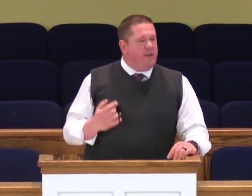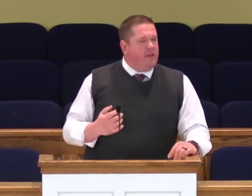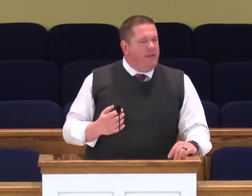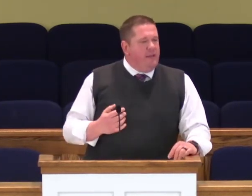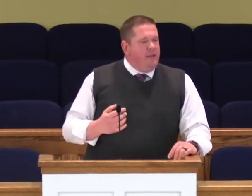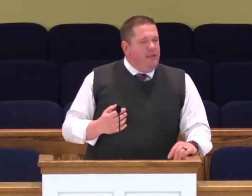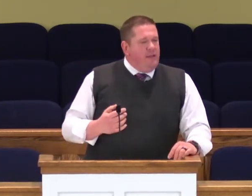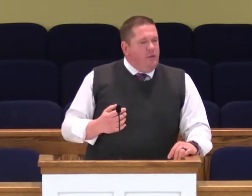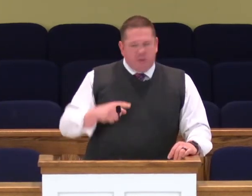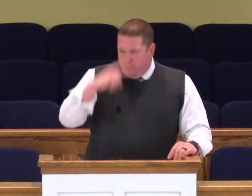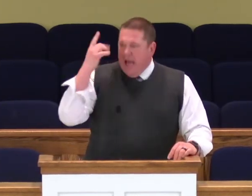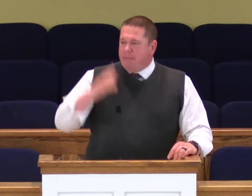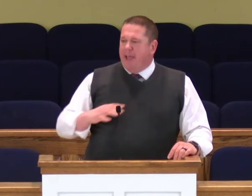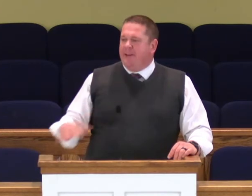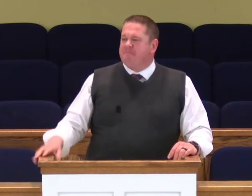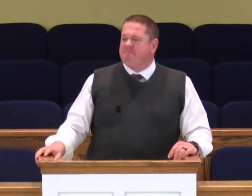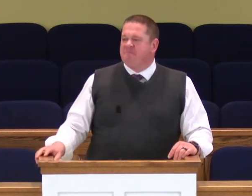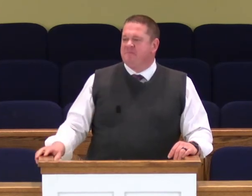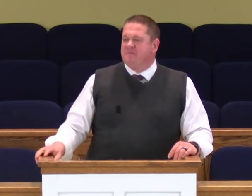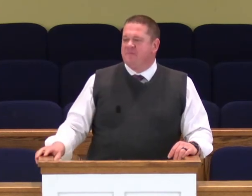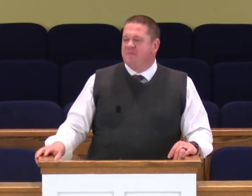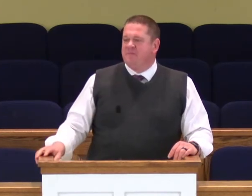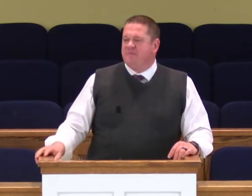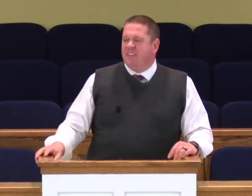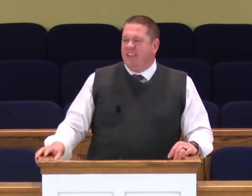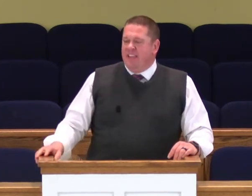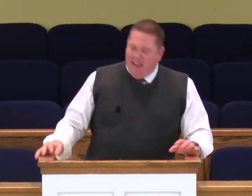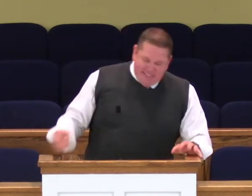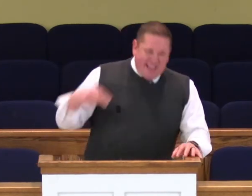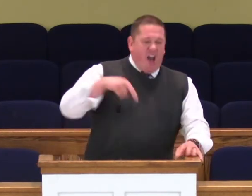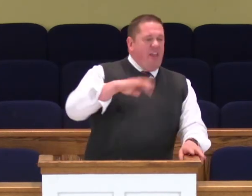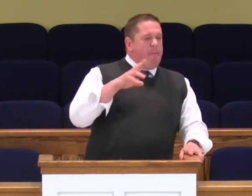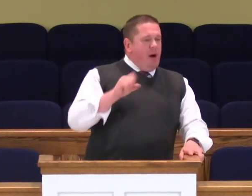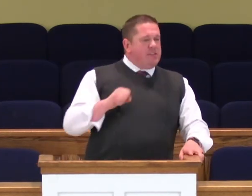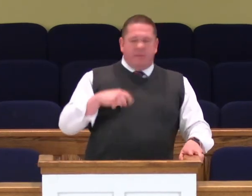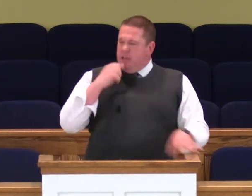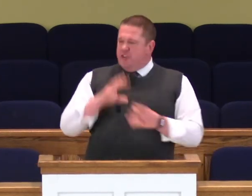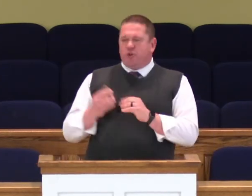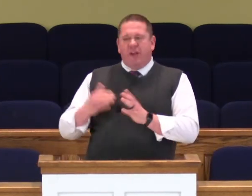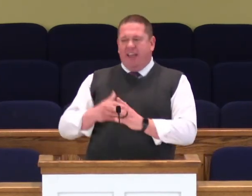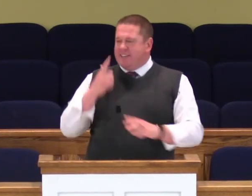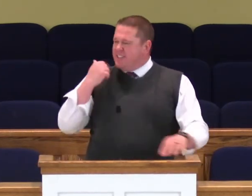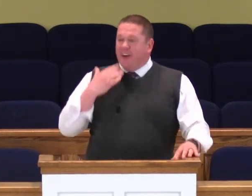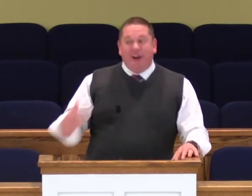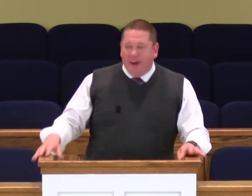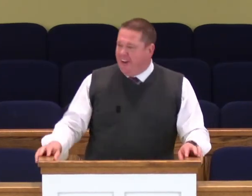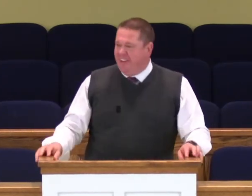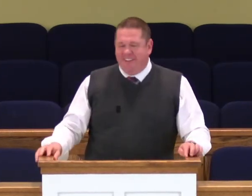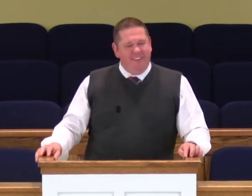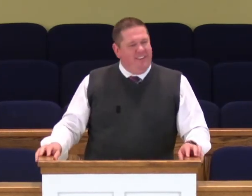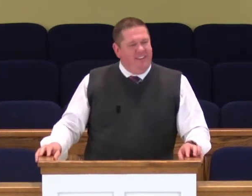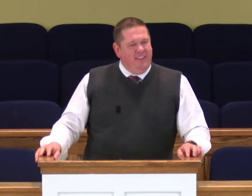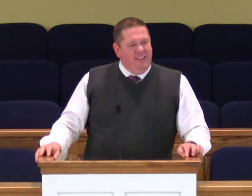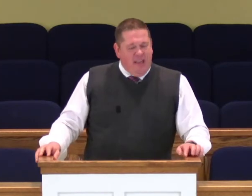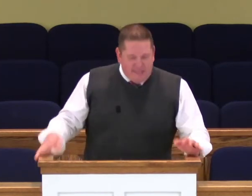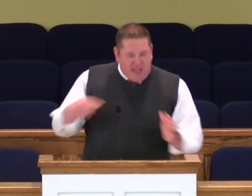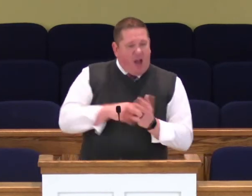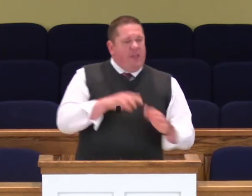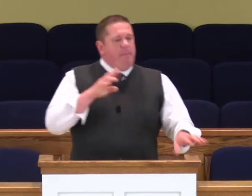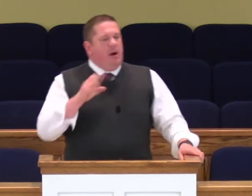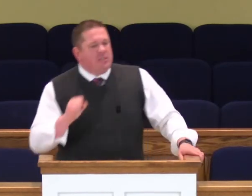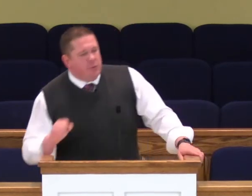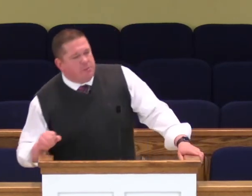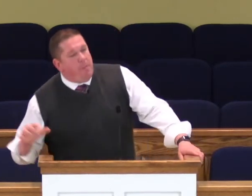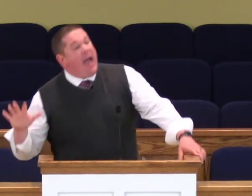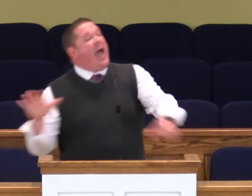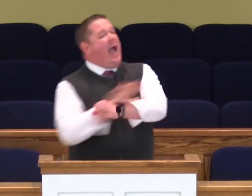morning, was a black man. And as I got on that bus, I'm telling the story again because it's good. As I got on